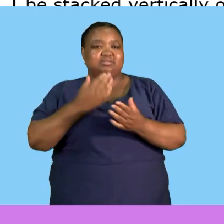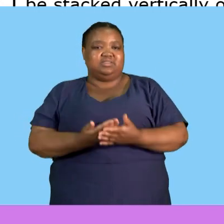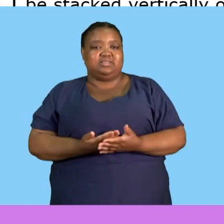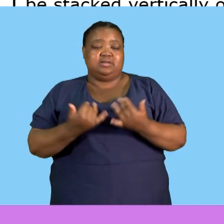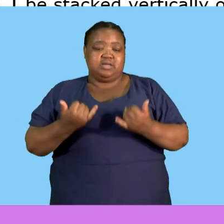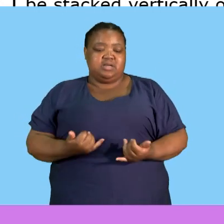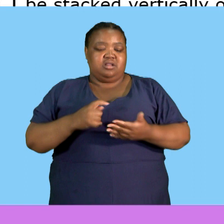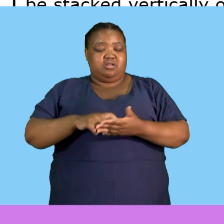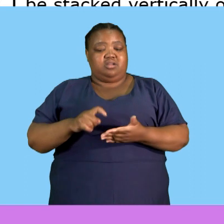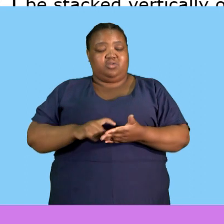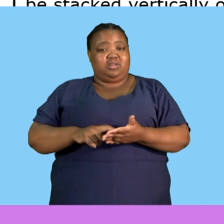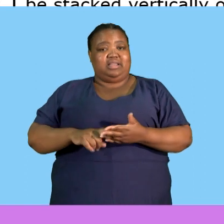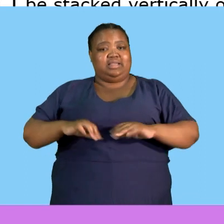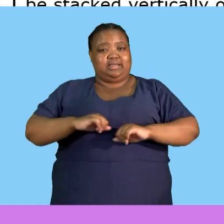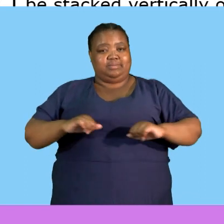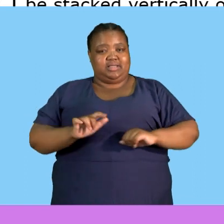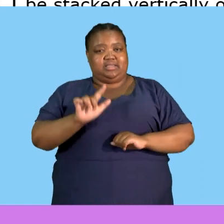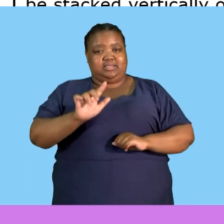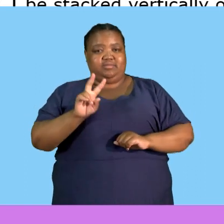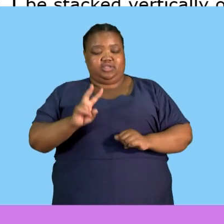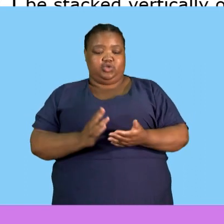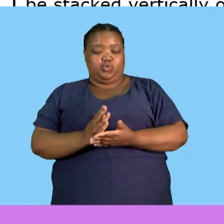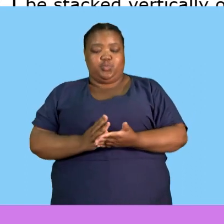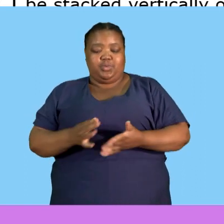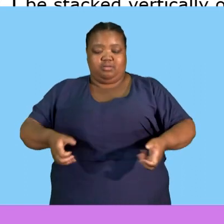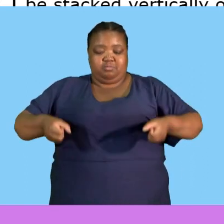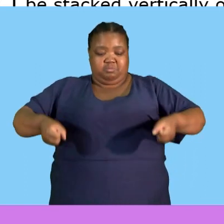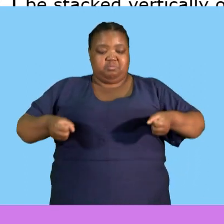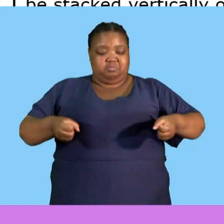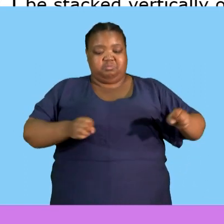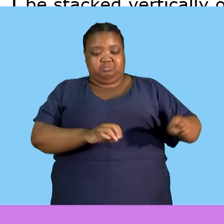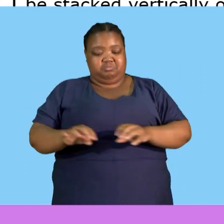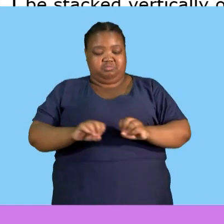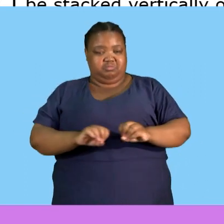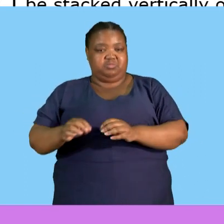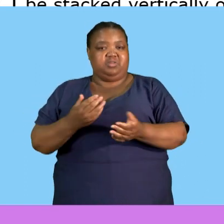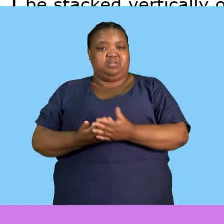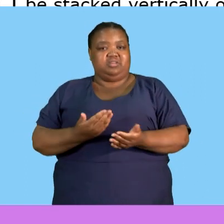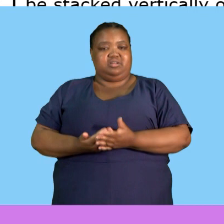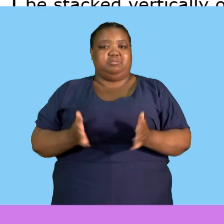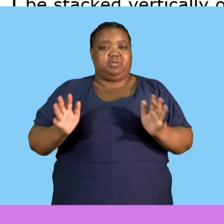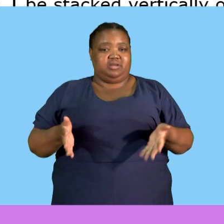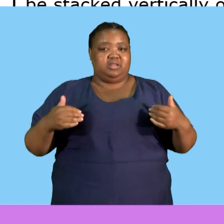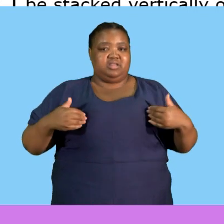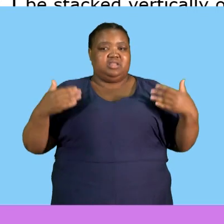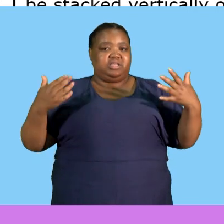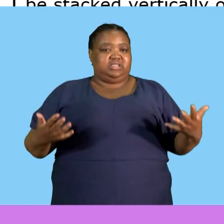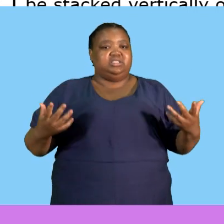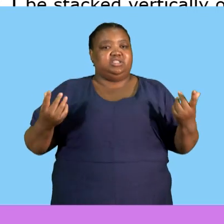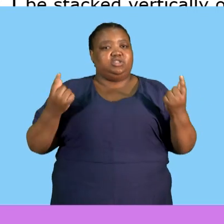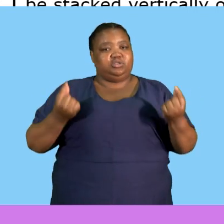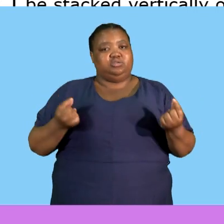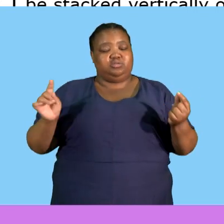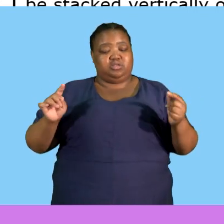just calculated that there's only room, only space for 72 of these crates, making the